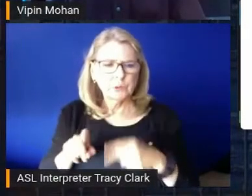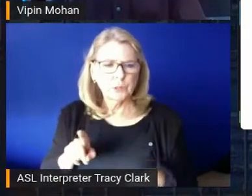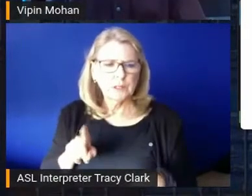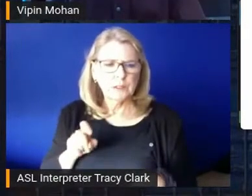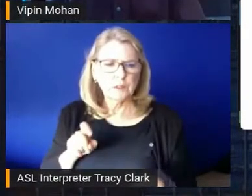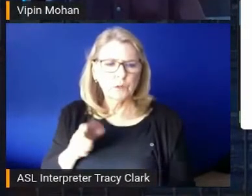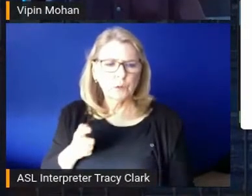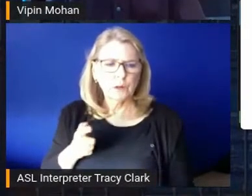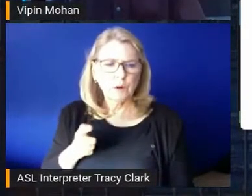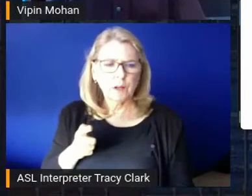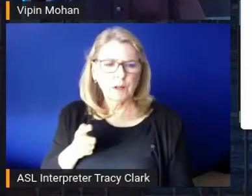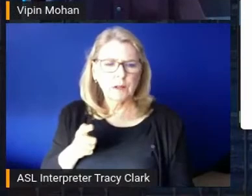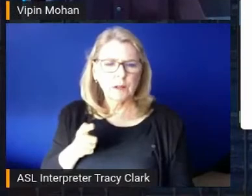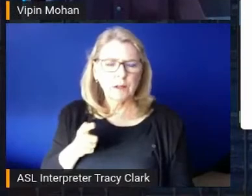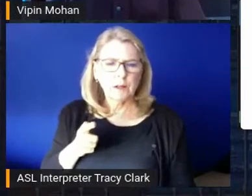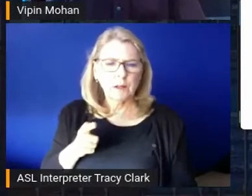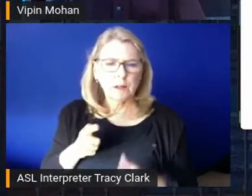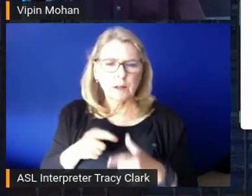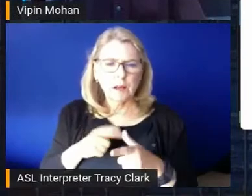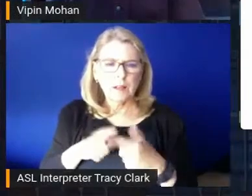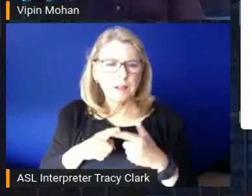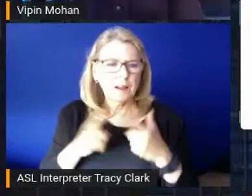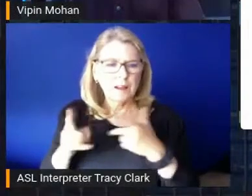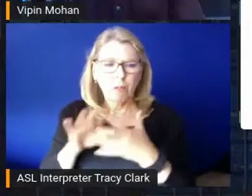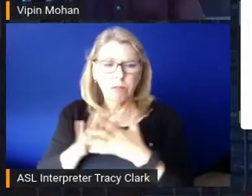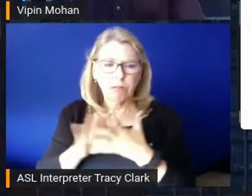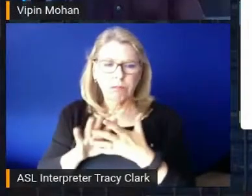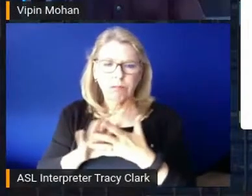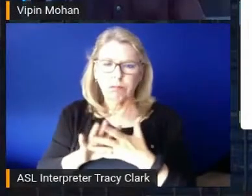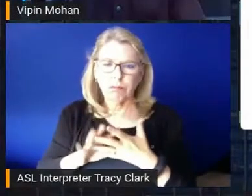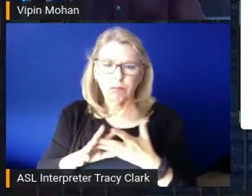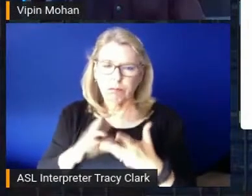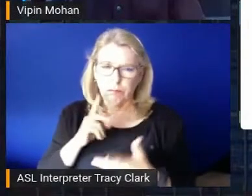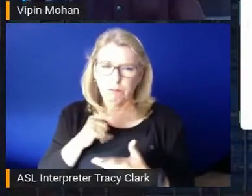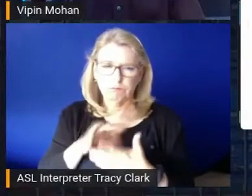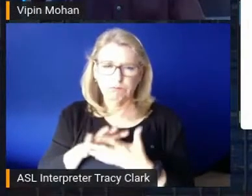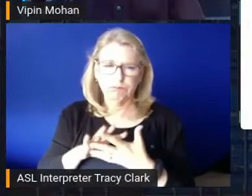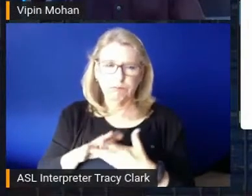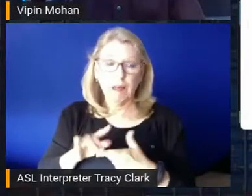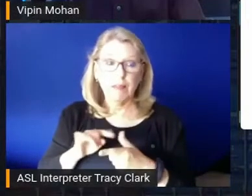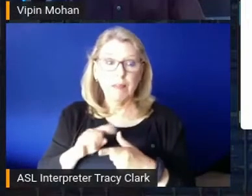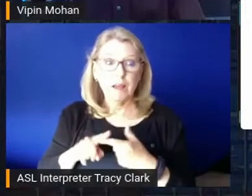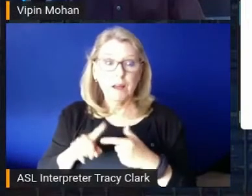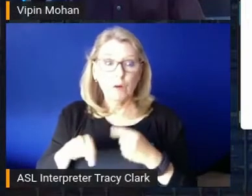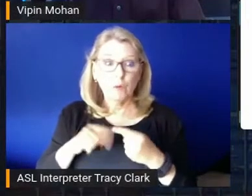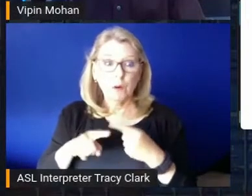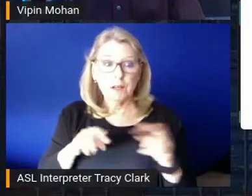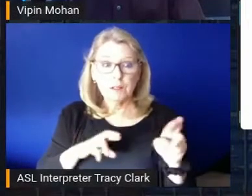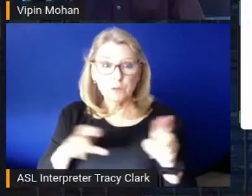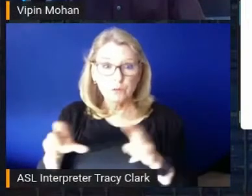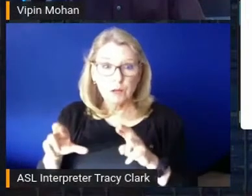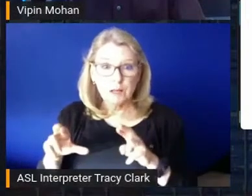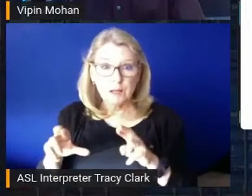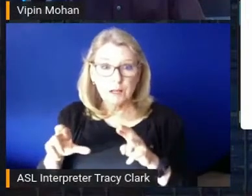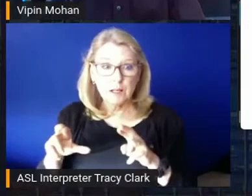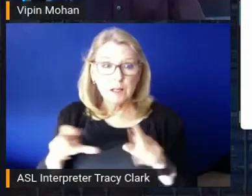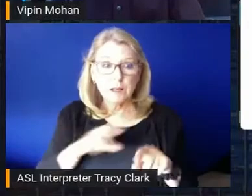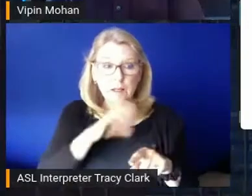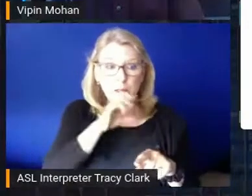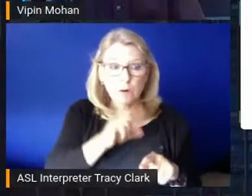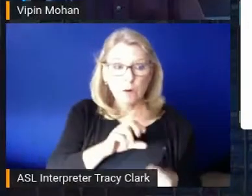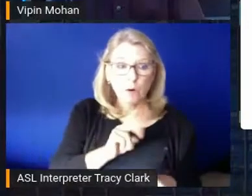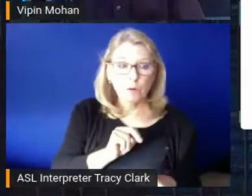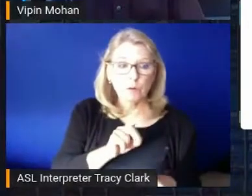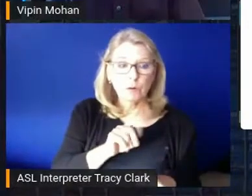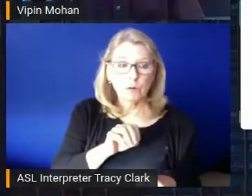It goes to not ready, and then when it becomes ready, it puts the old nodes to scheduling disabled and then drains it, and then